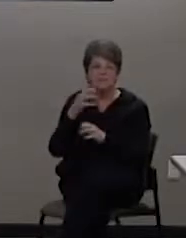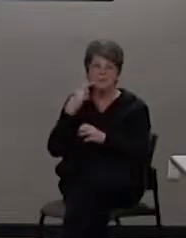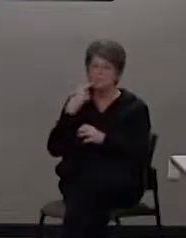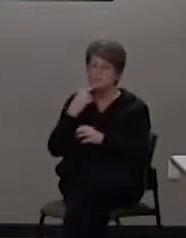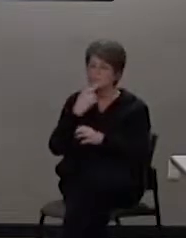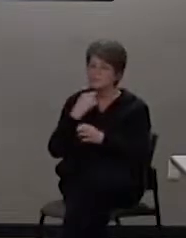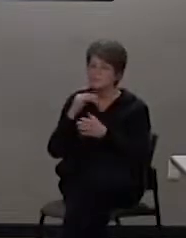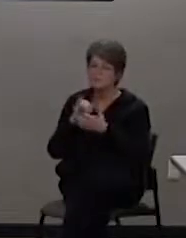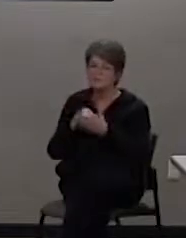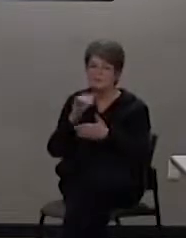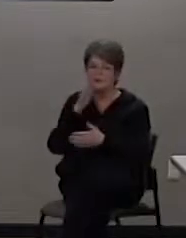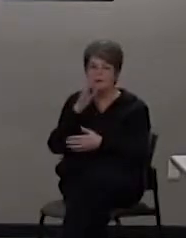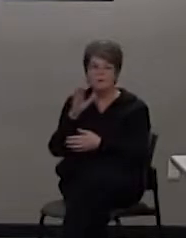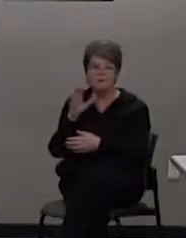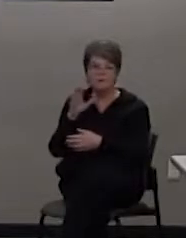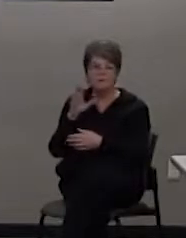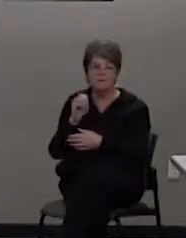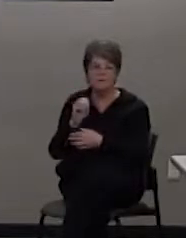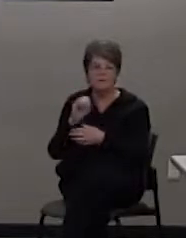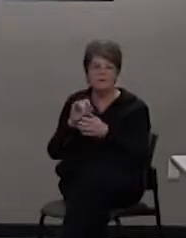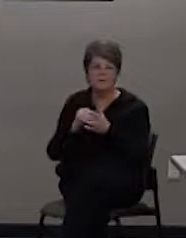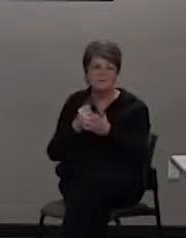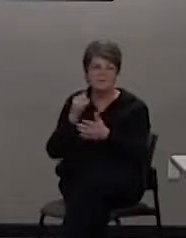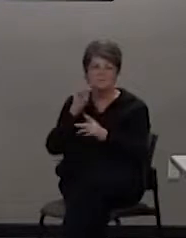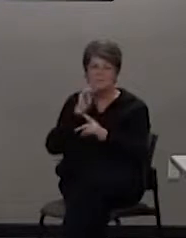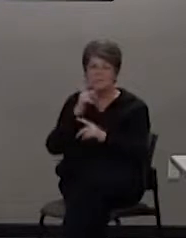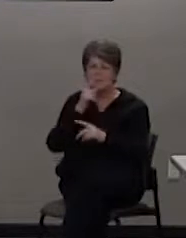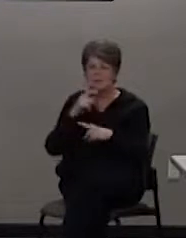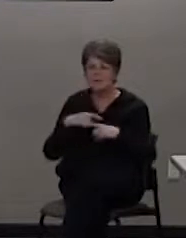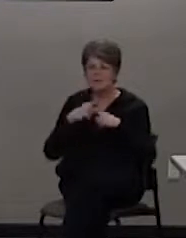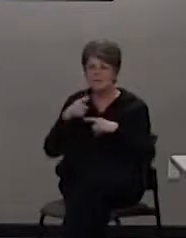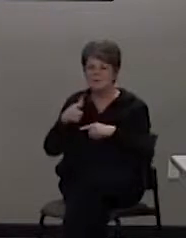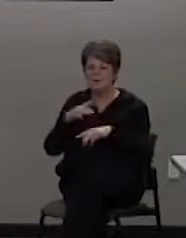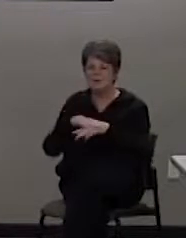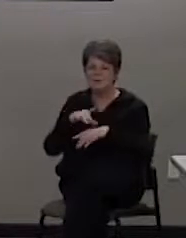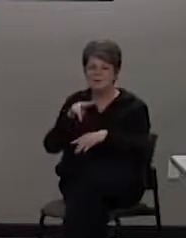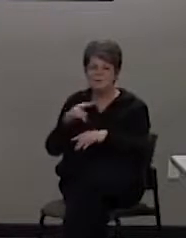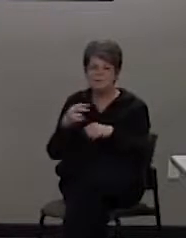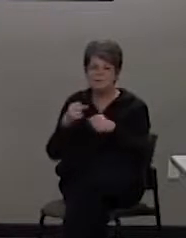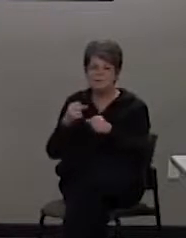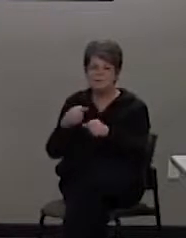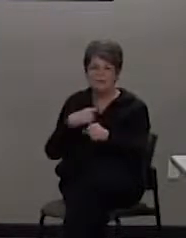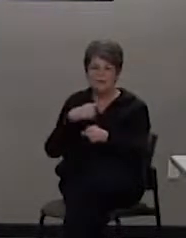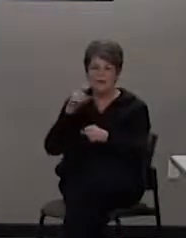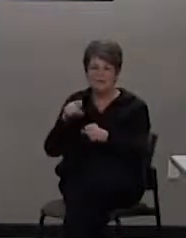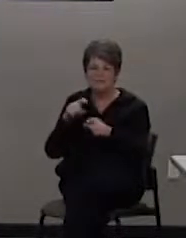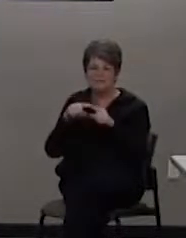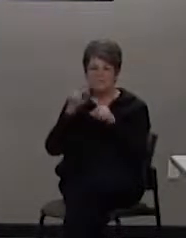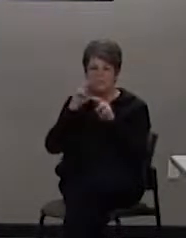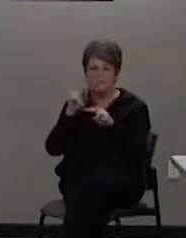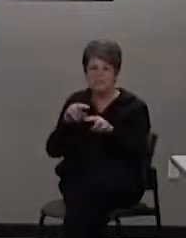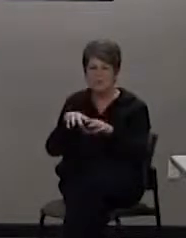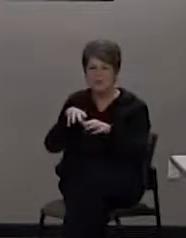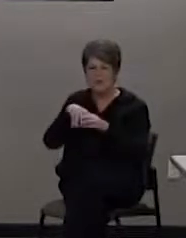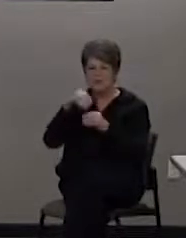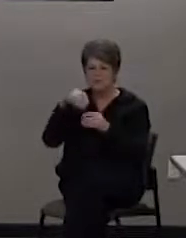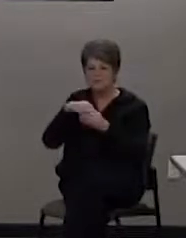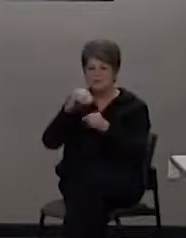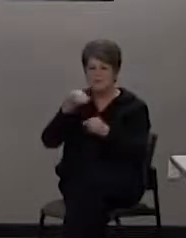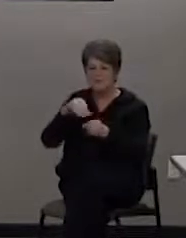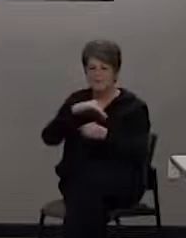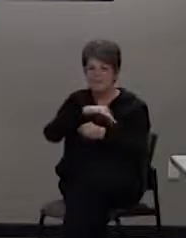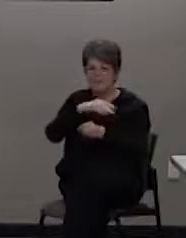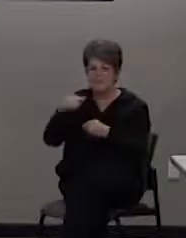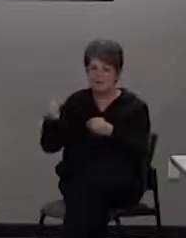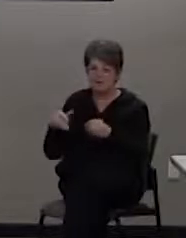that's going to be just for the people that live on 2nd Street in Perryville. I have to look outside that parameter.